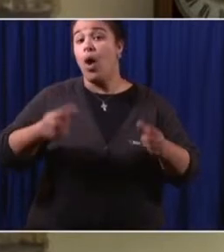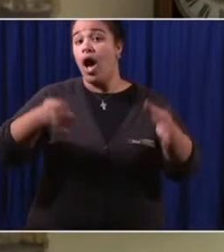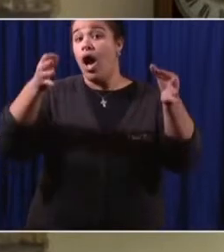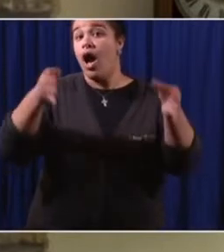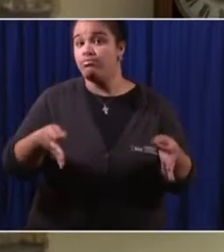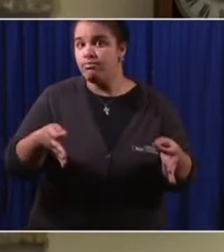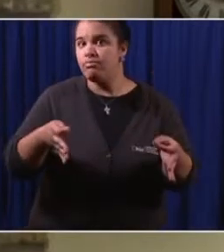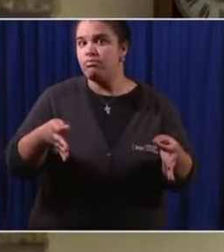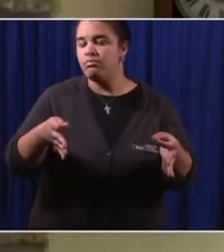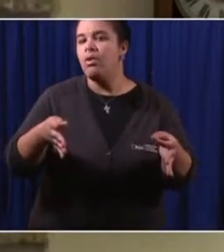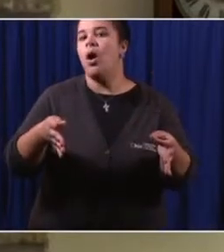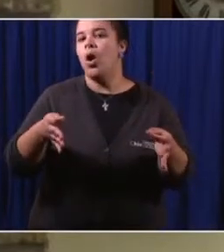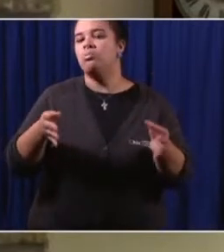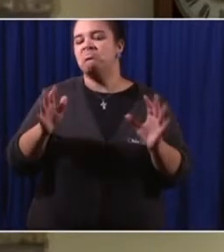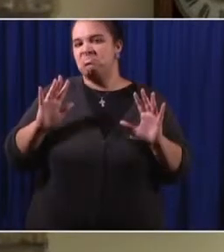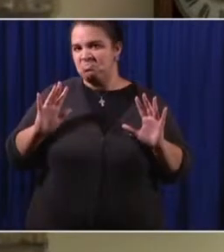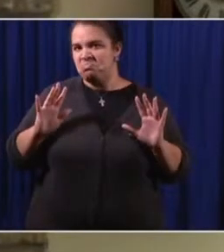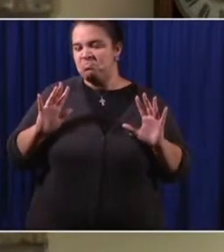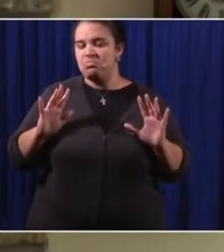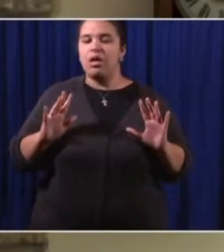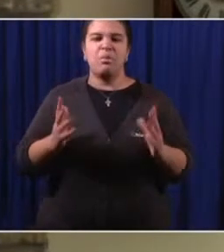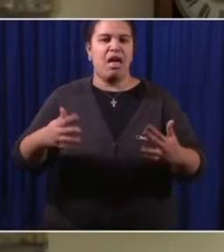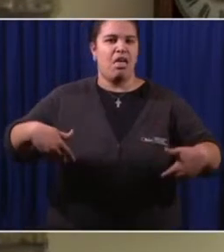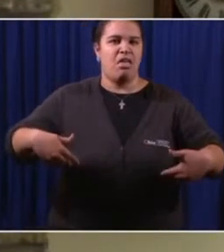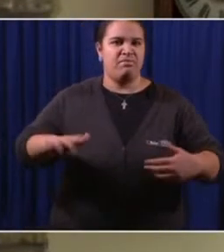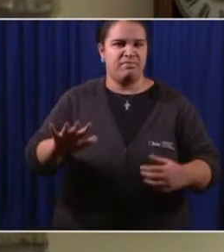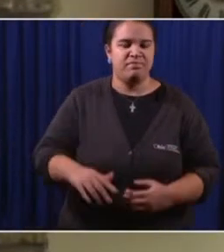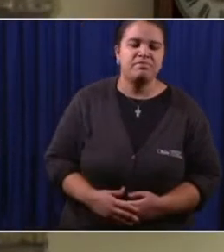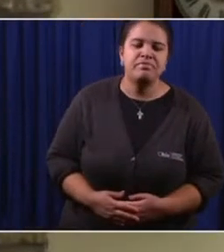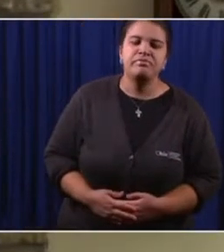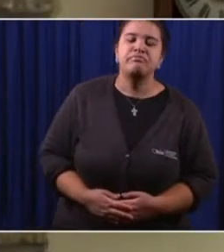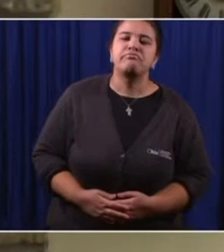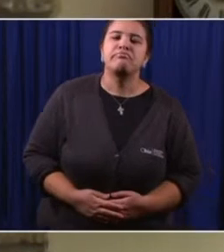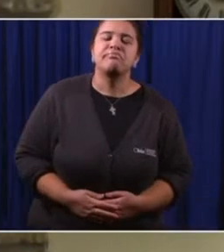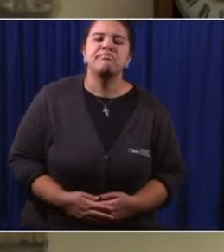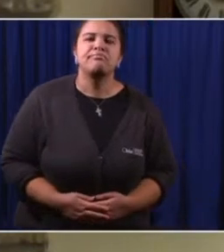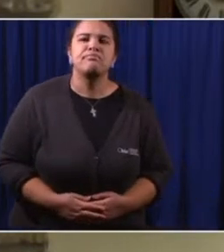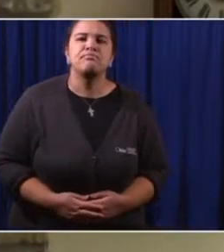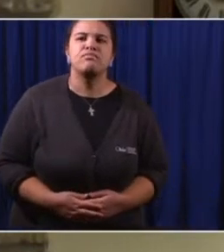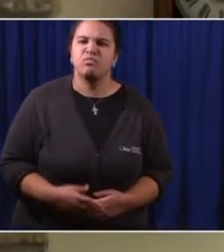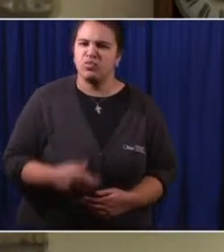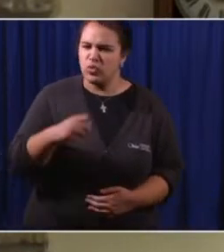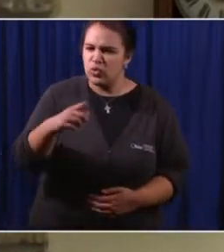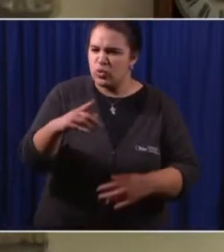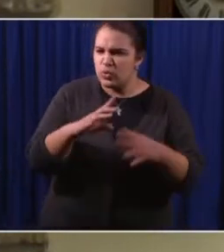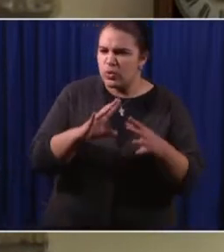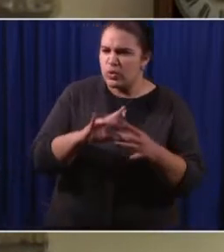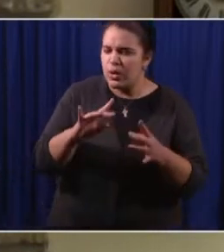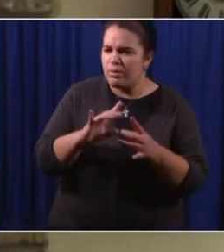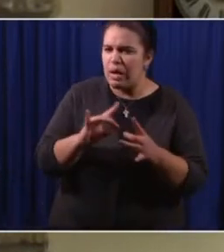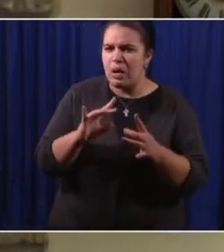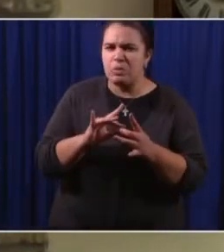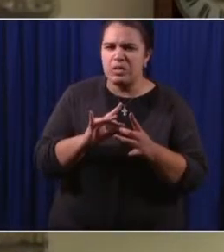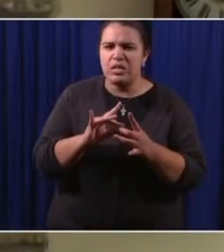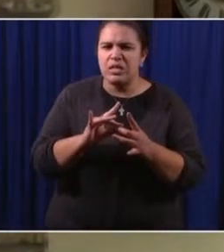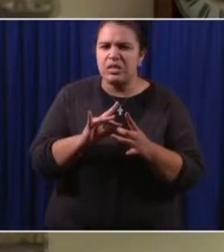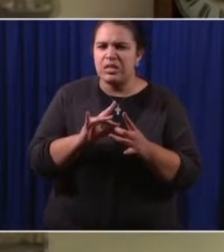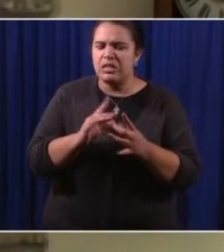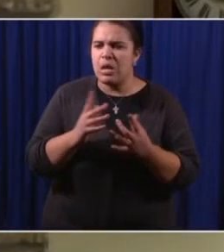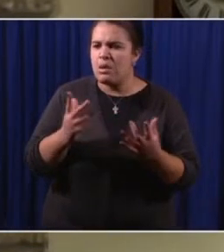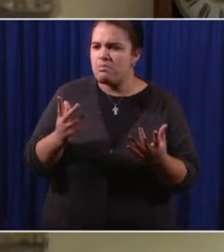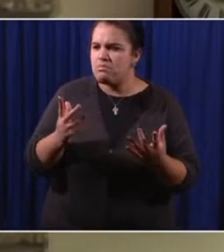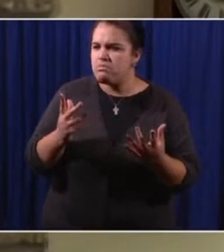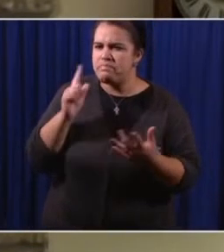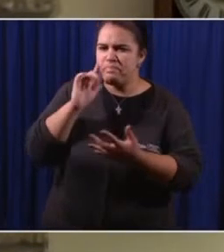far as the issues that you talked about, that where there is as you described it, a dispute, with